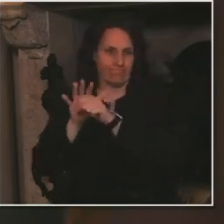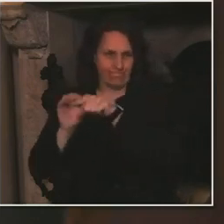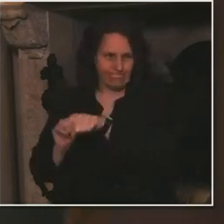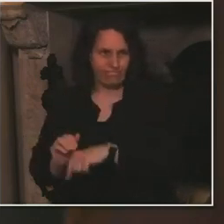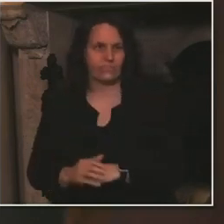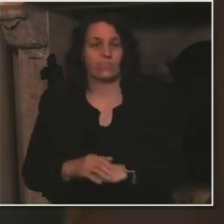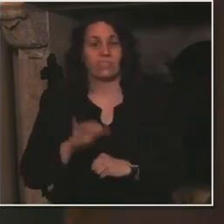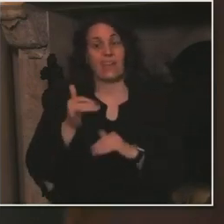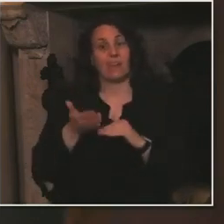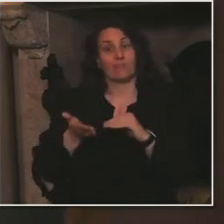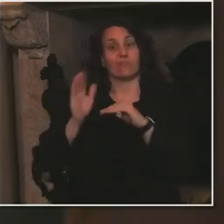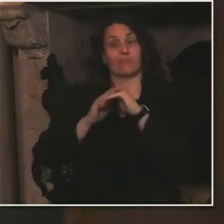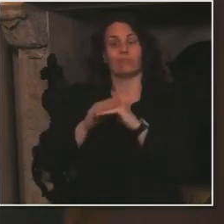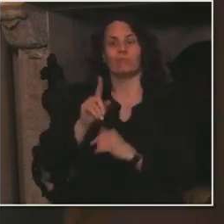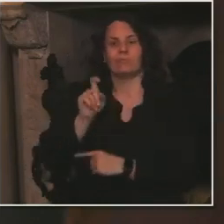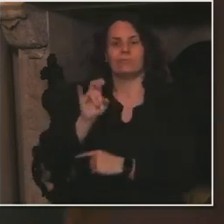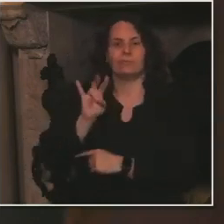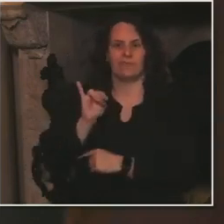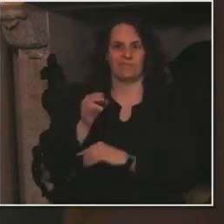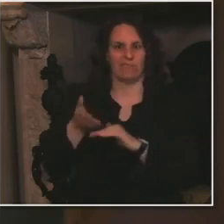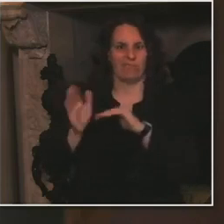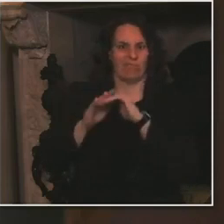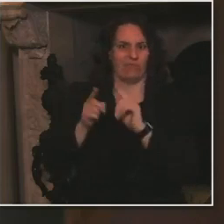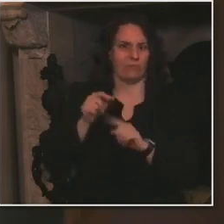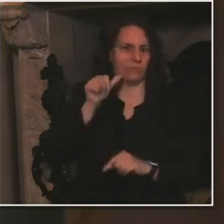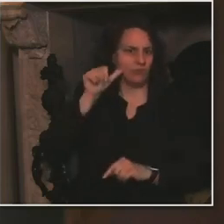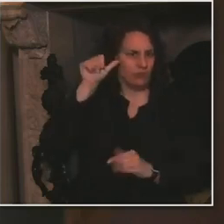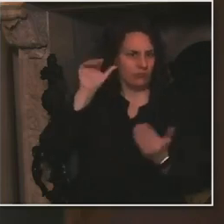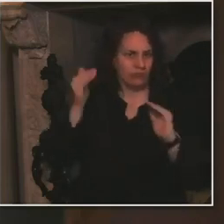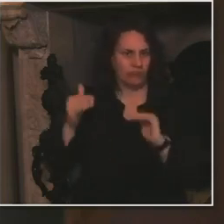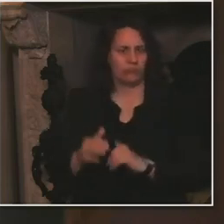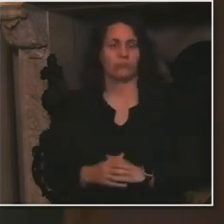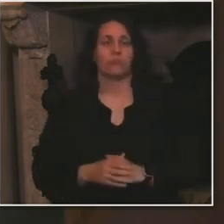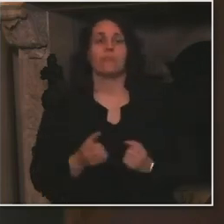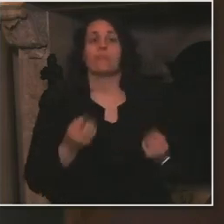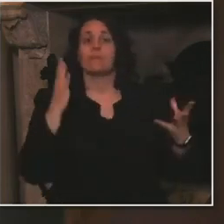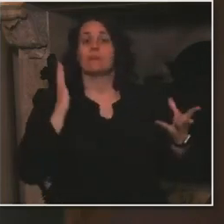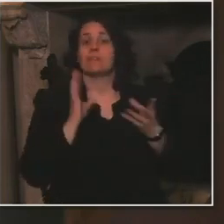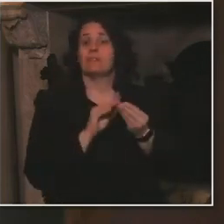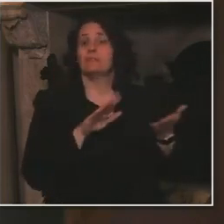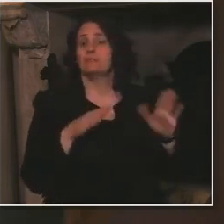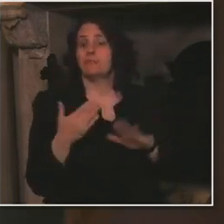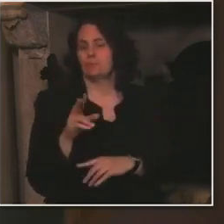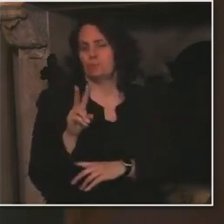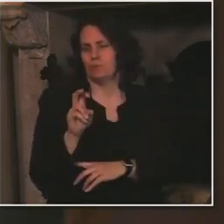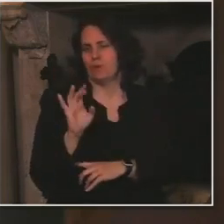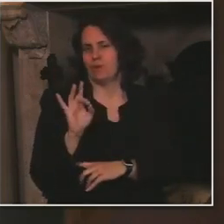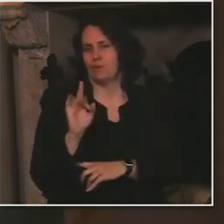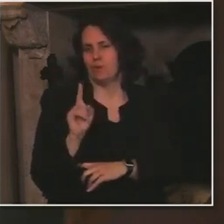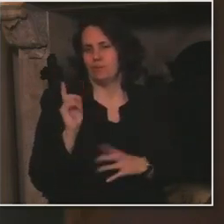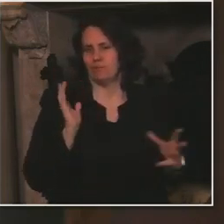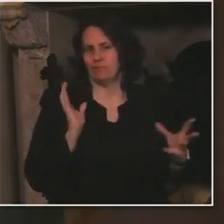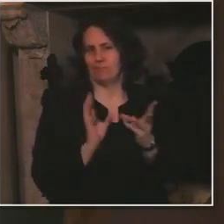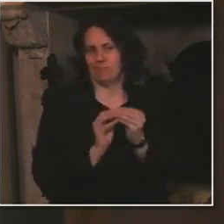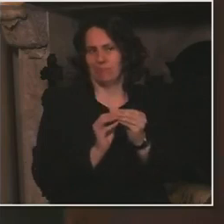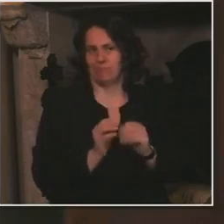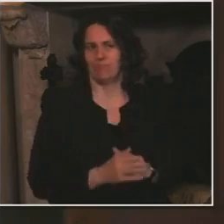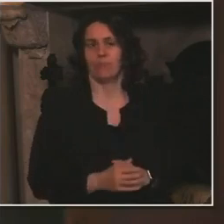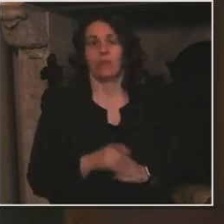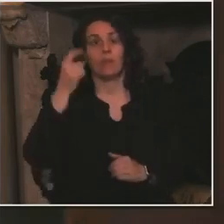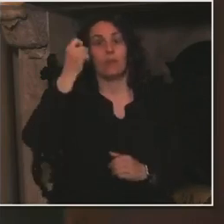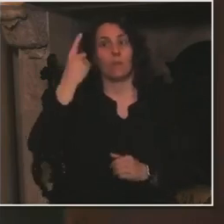total yesterday. Our deaths have now reached 281, and we have one county reporting a death for the